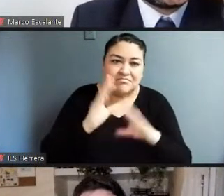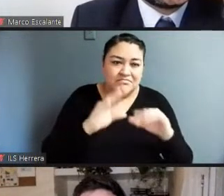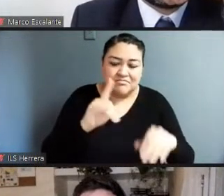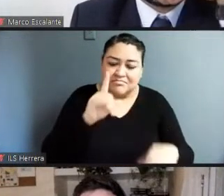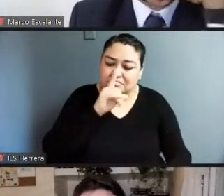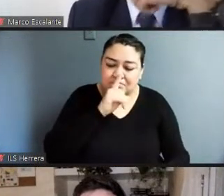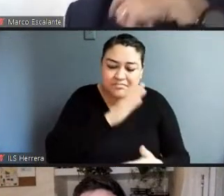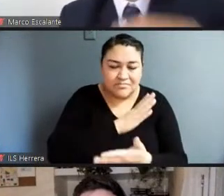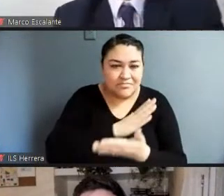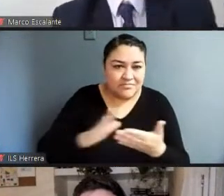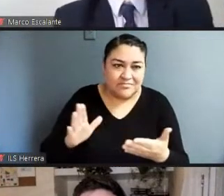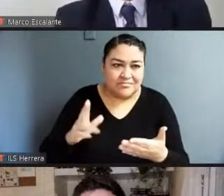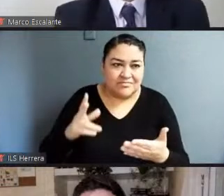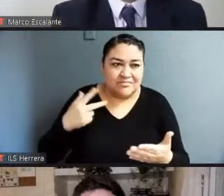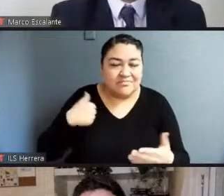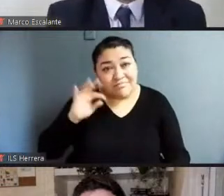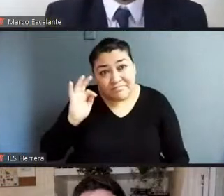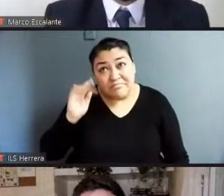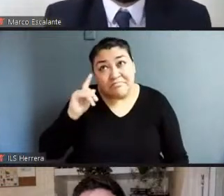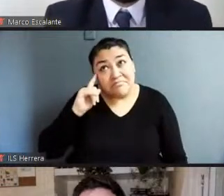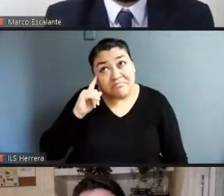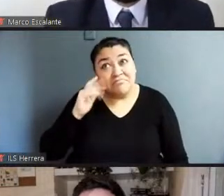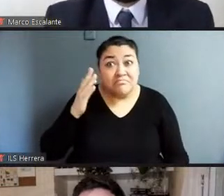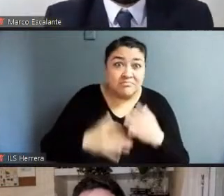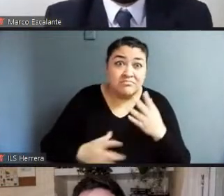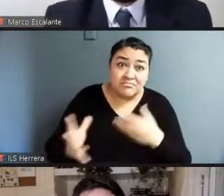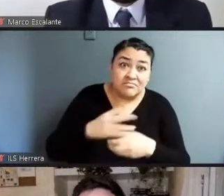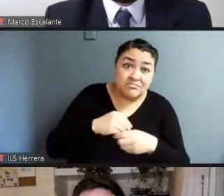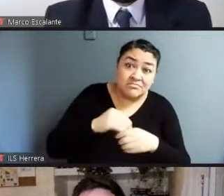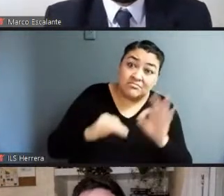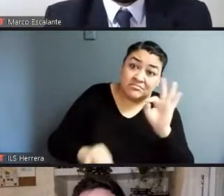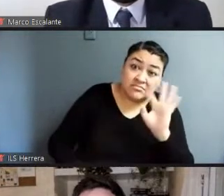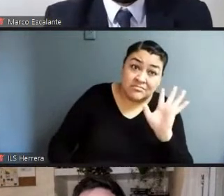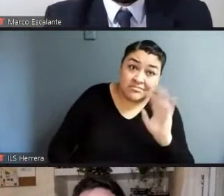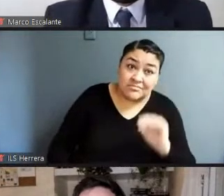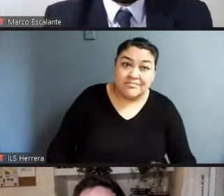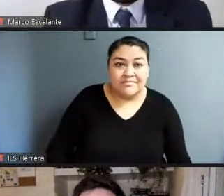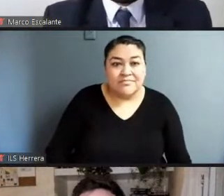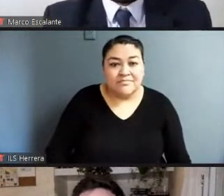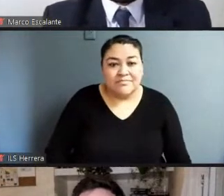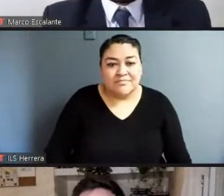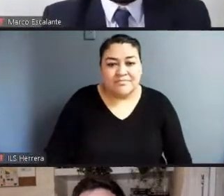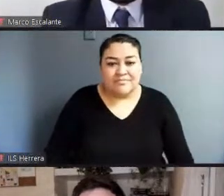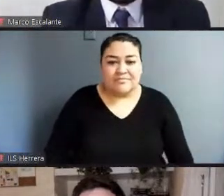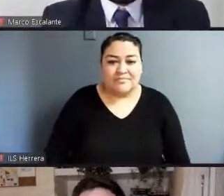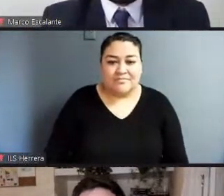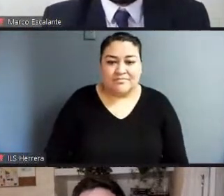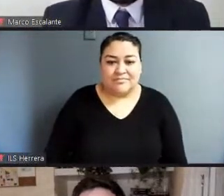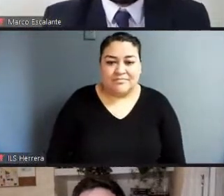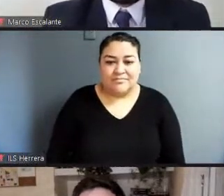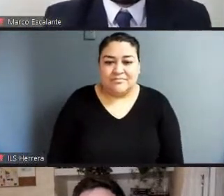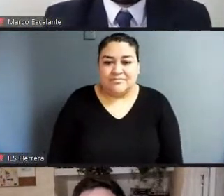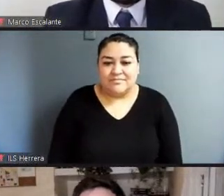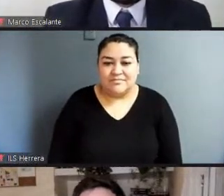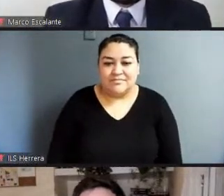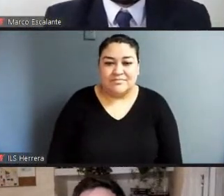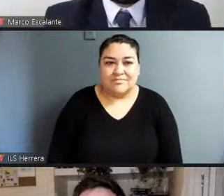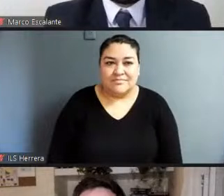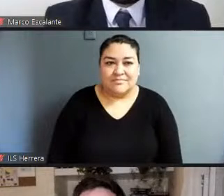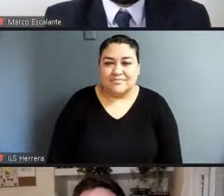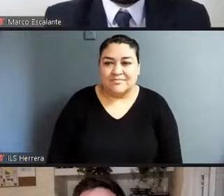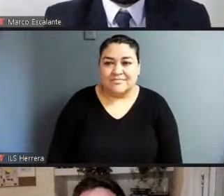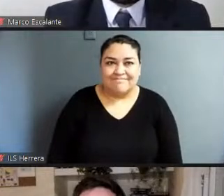not medical or are not training related, but we need to take into account when we consider the training.